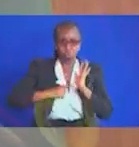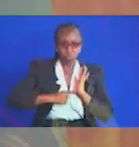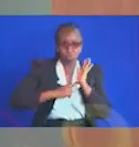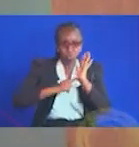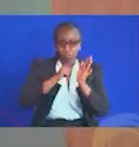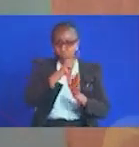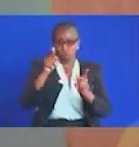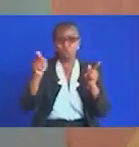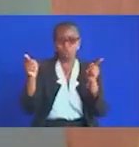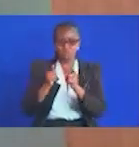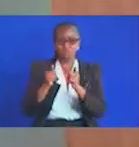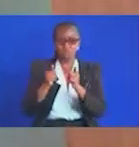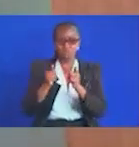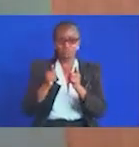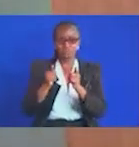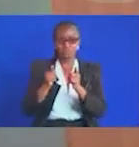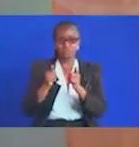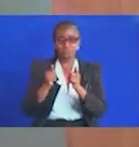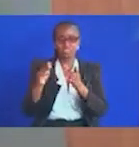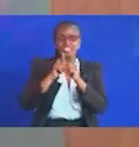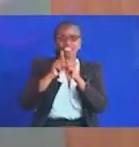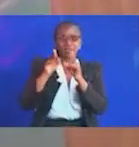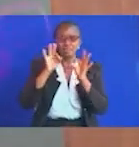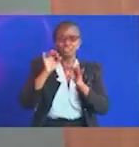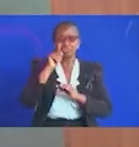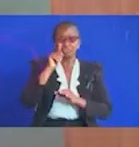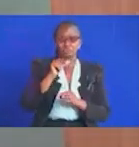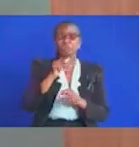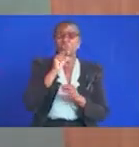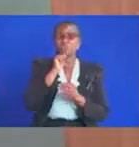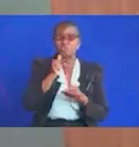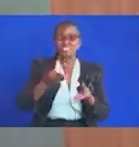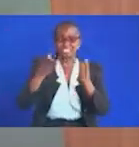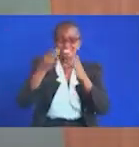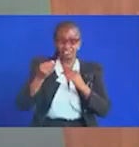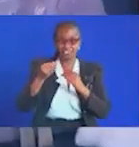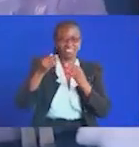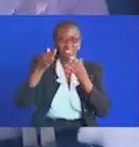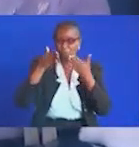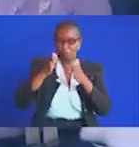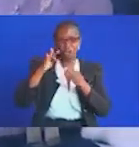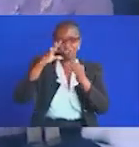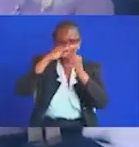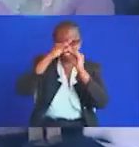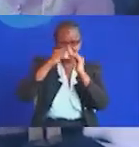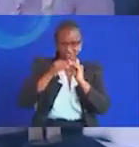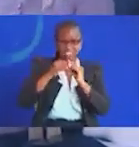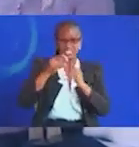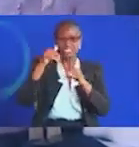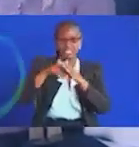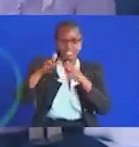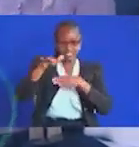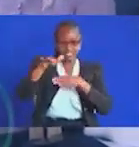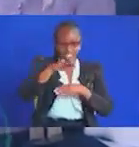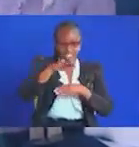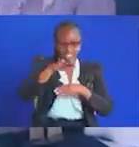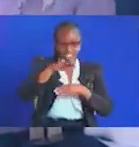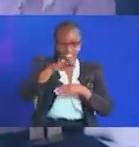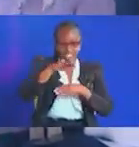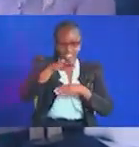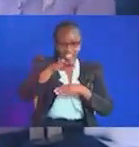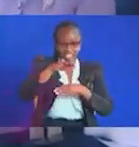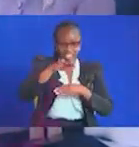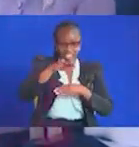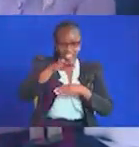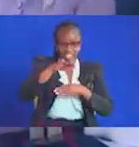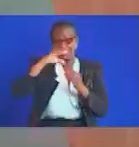shortly. That means if you liberty of creativity in the pursuit of God. Creativity is